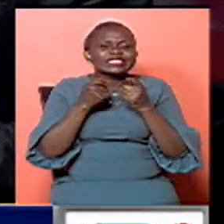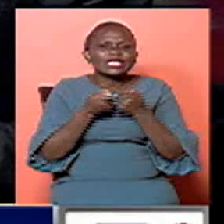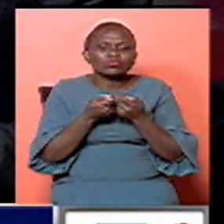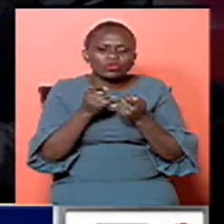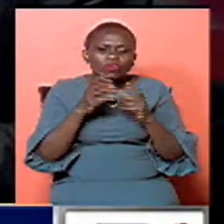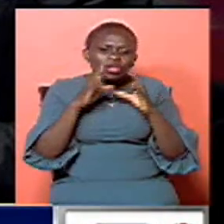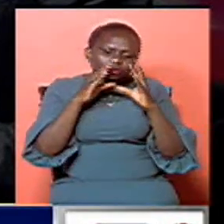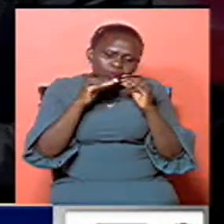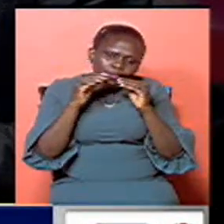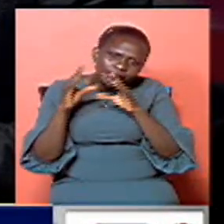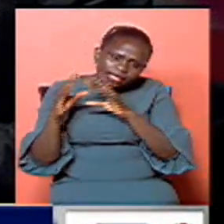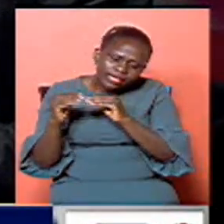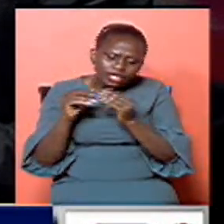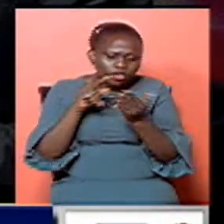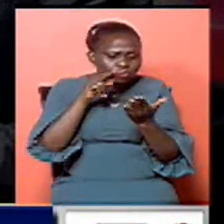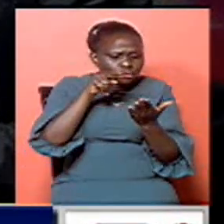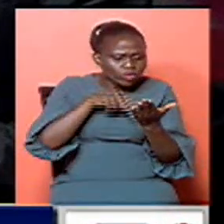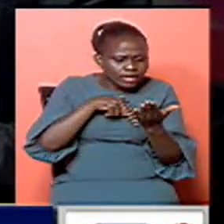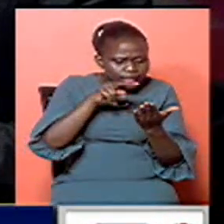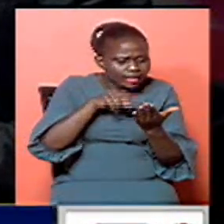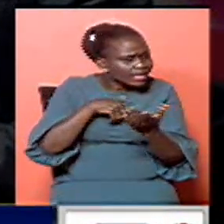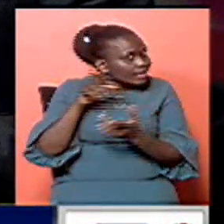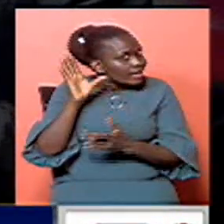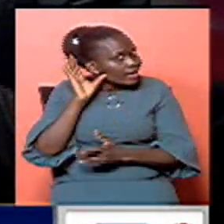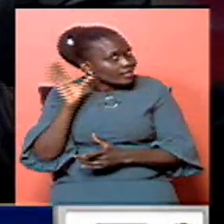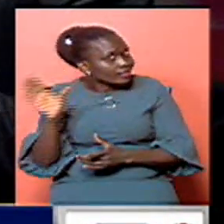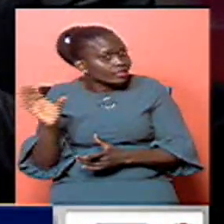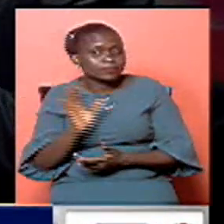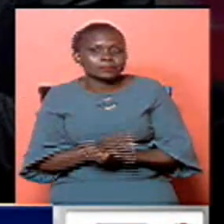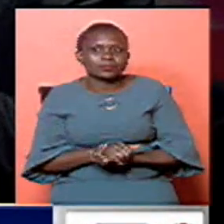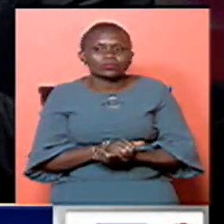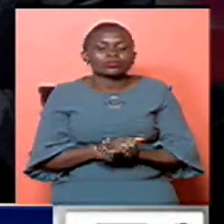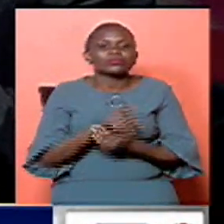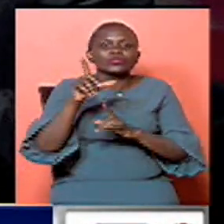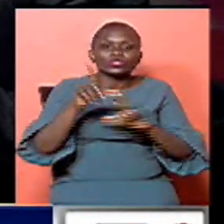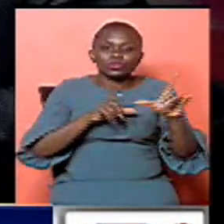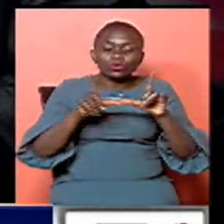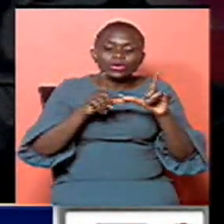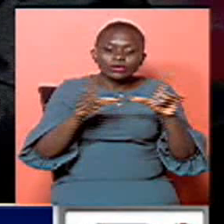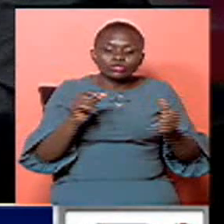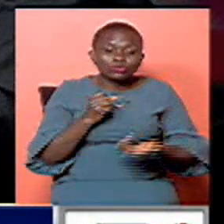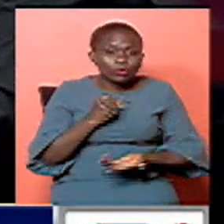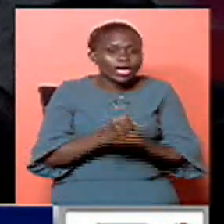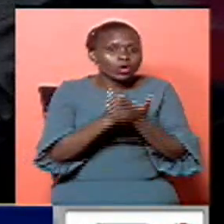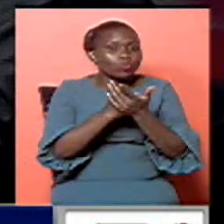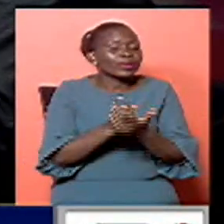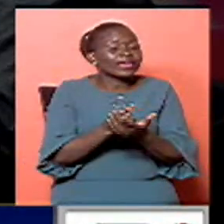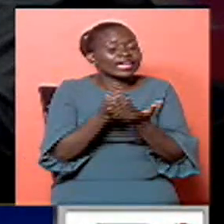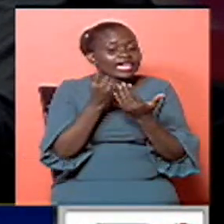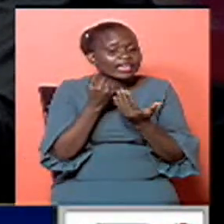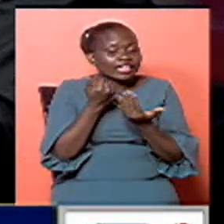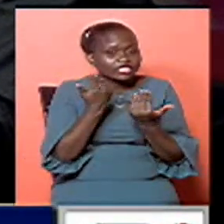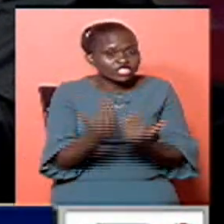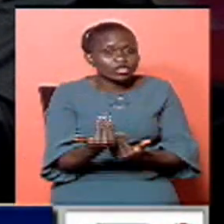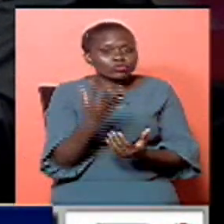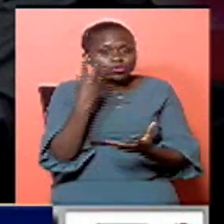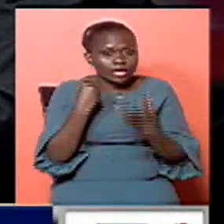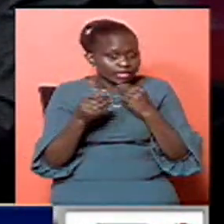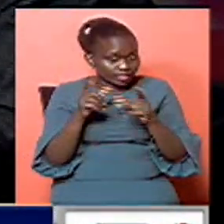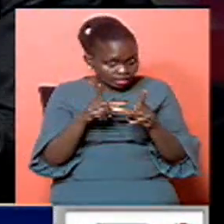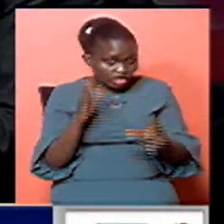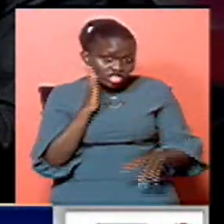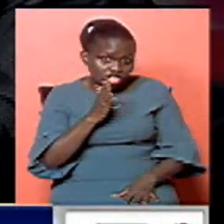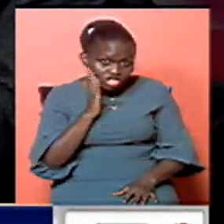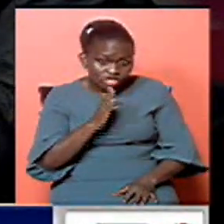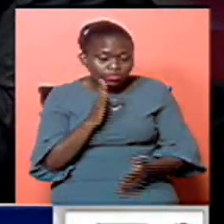of speaking, reading, listening. Those so a local skills. language would somehow help a child learn English in that way,